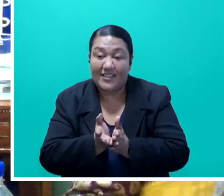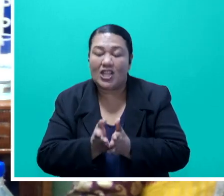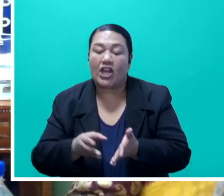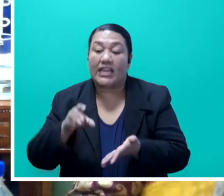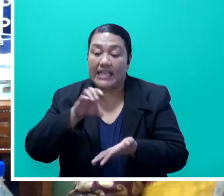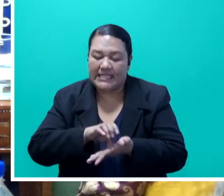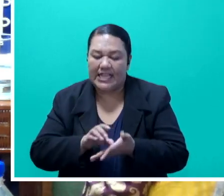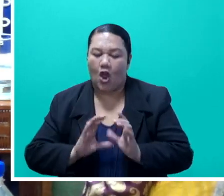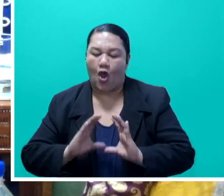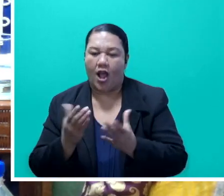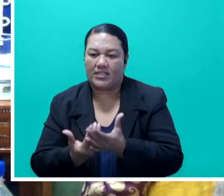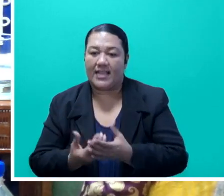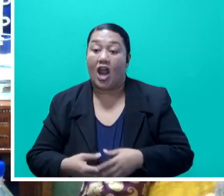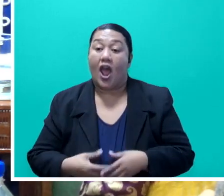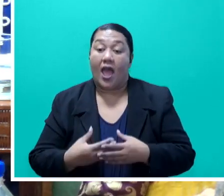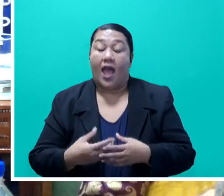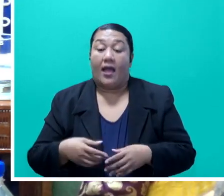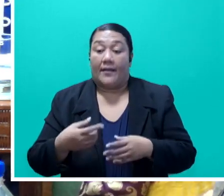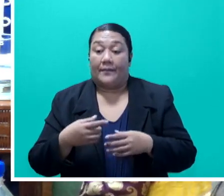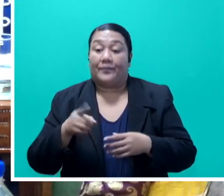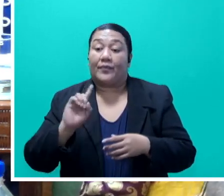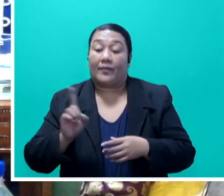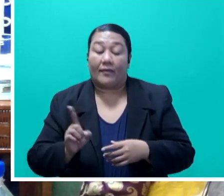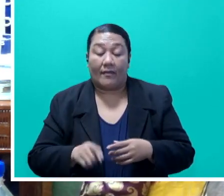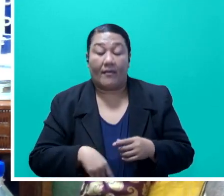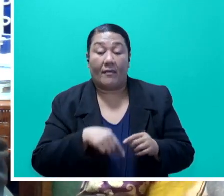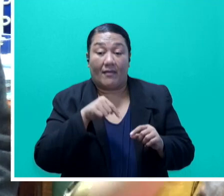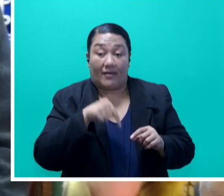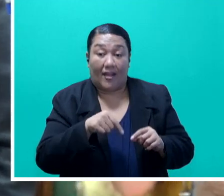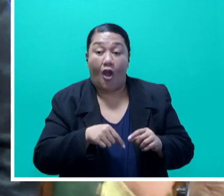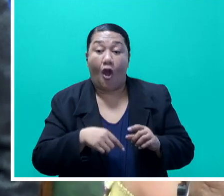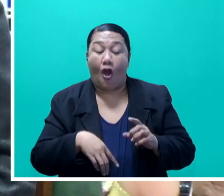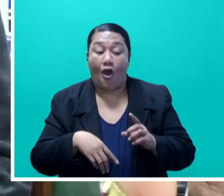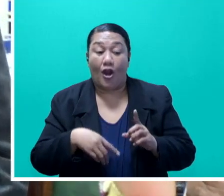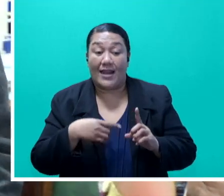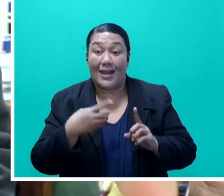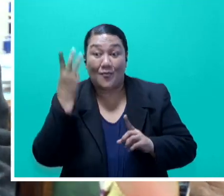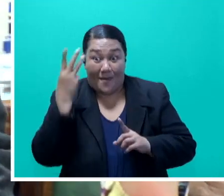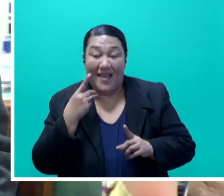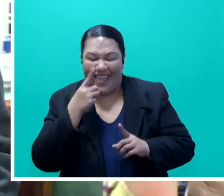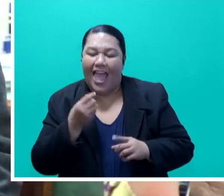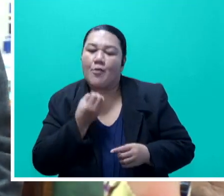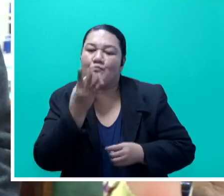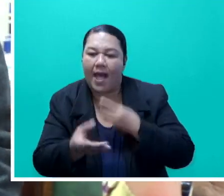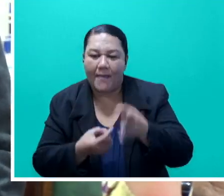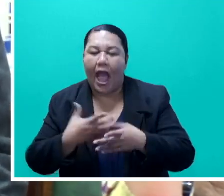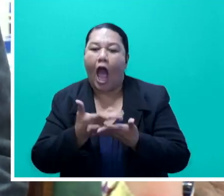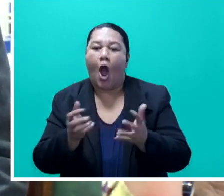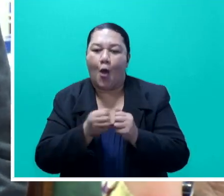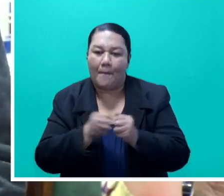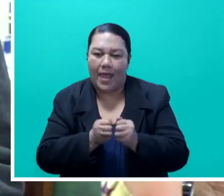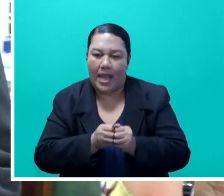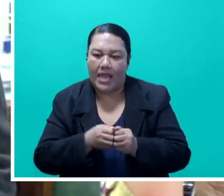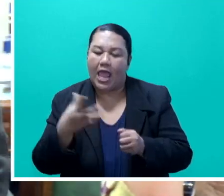Honorable Premila Kumar will tell you how many people they reported to FICACT as far as municipal councils are concerned. How many civil servants, the scam that's been revealed under this